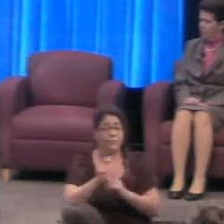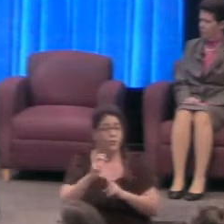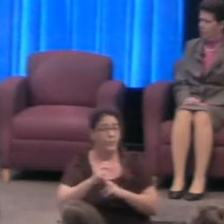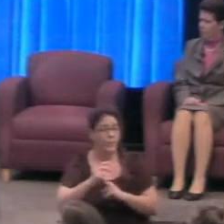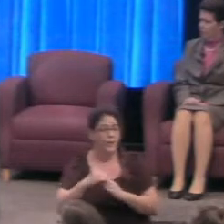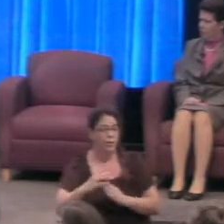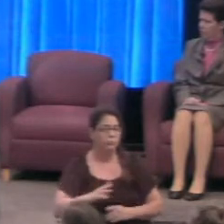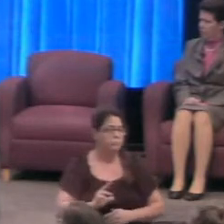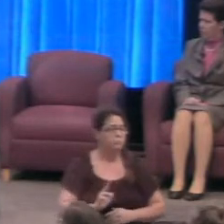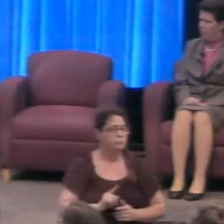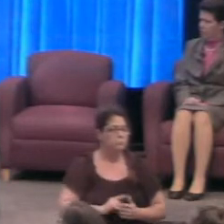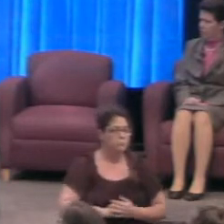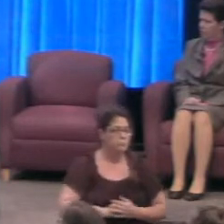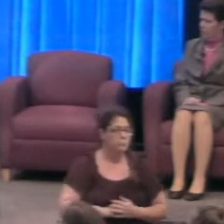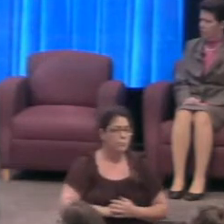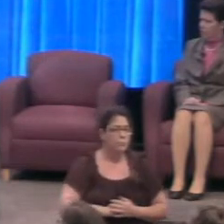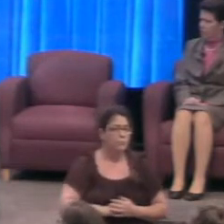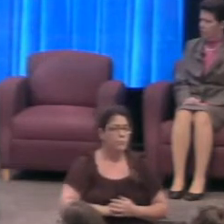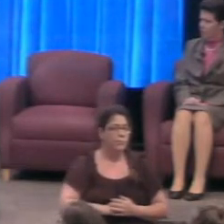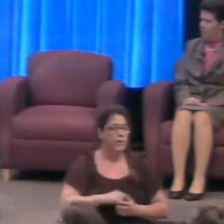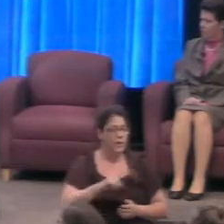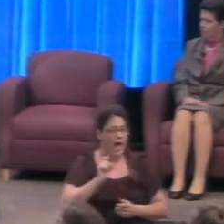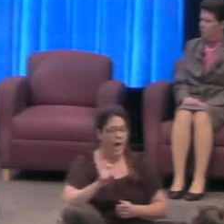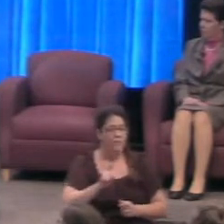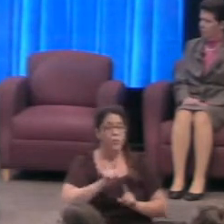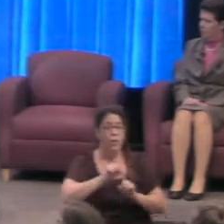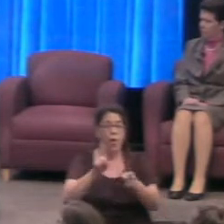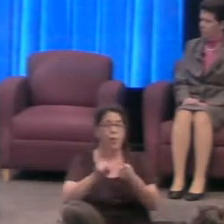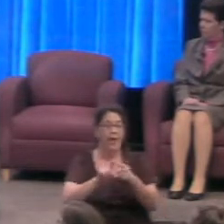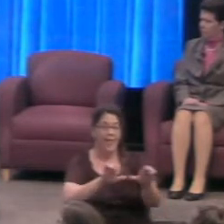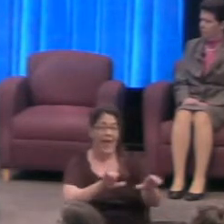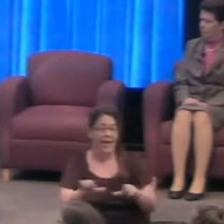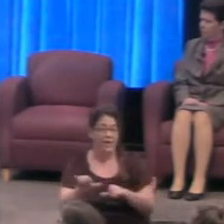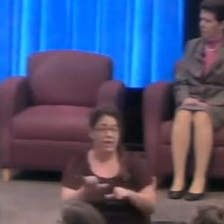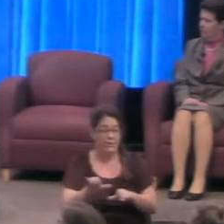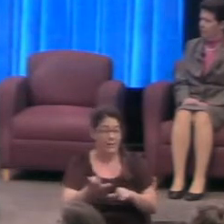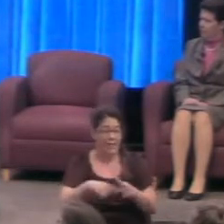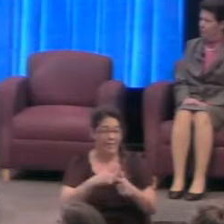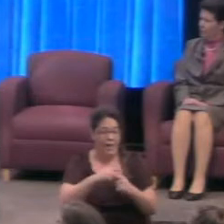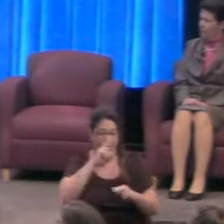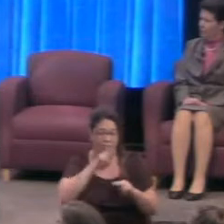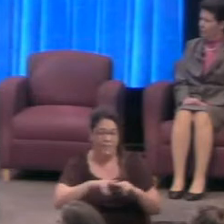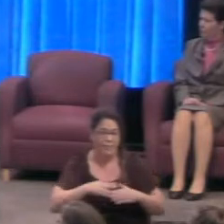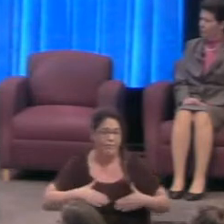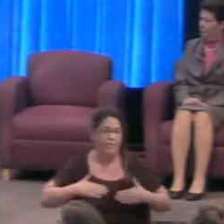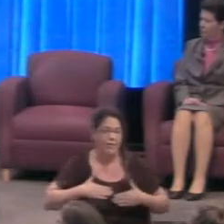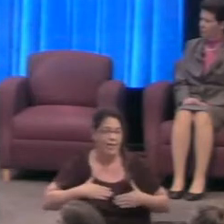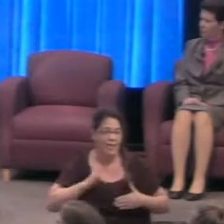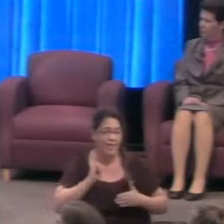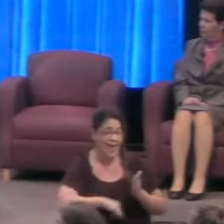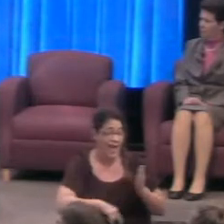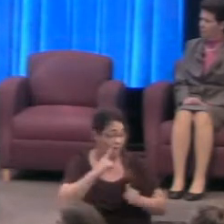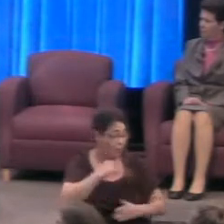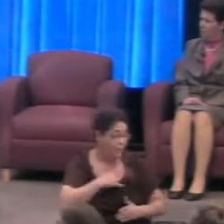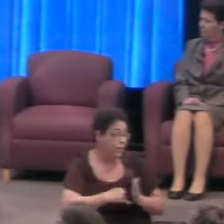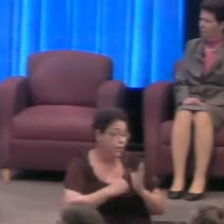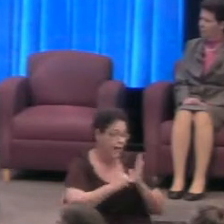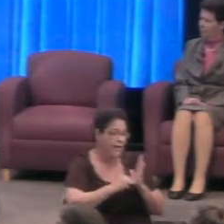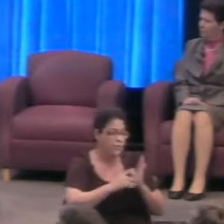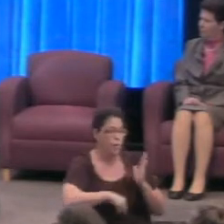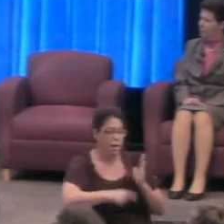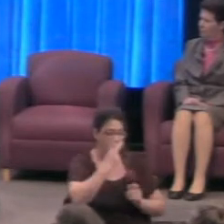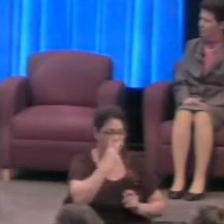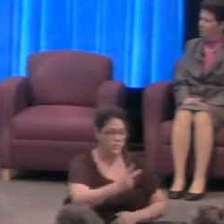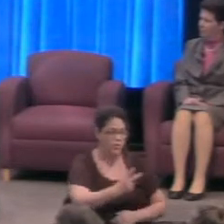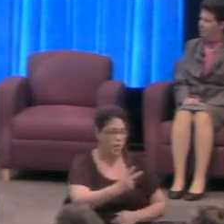full measure, go where the action is, and have fun. Janet, that to me is what I saw at